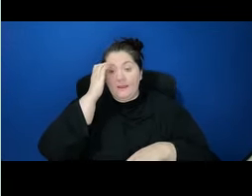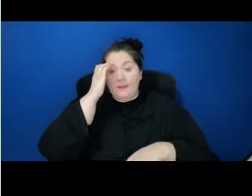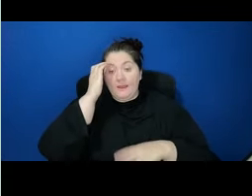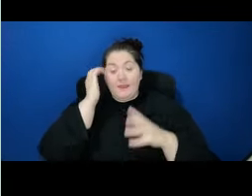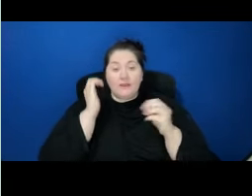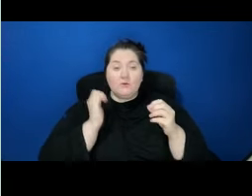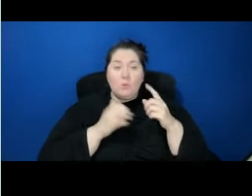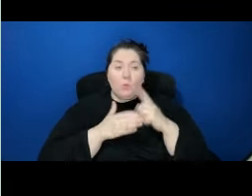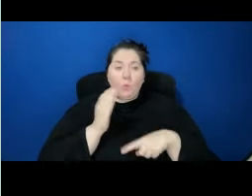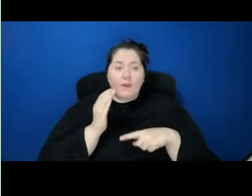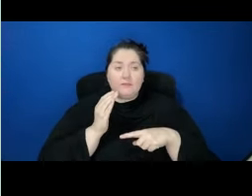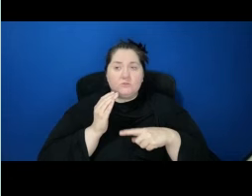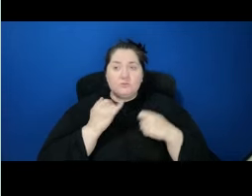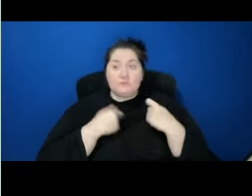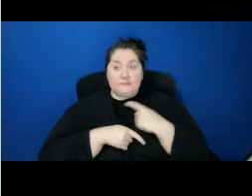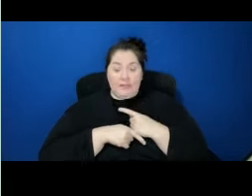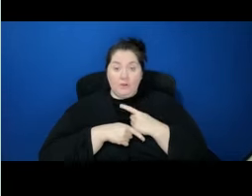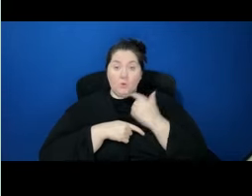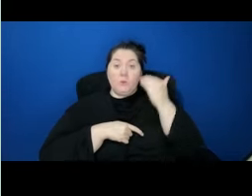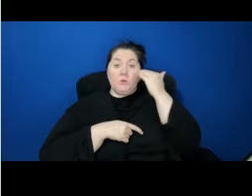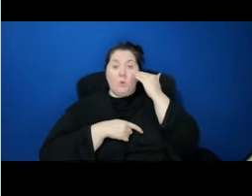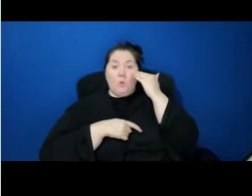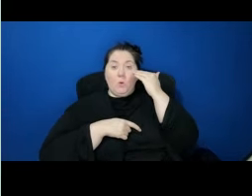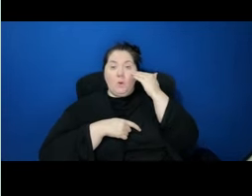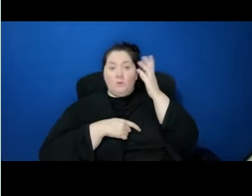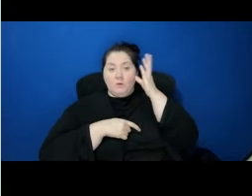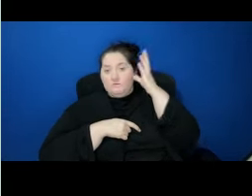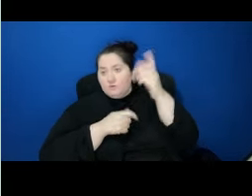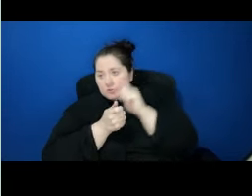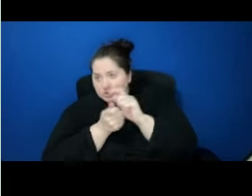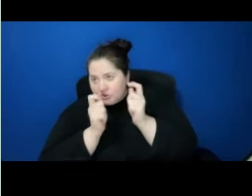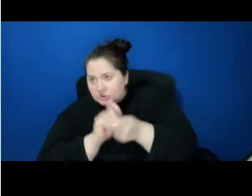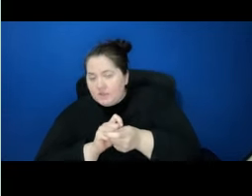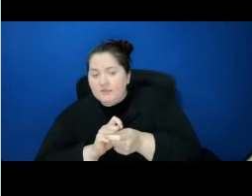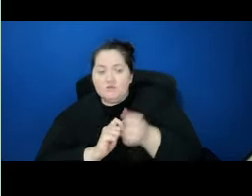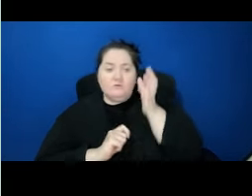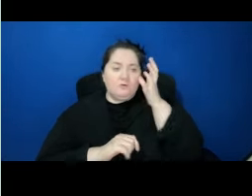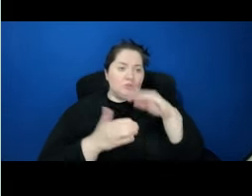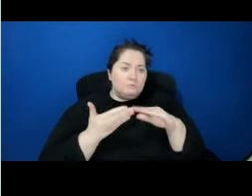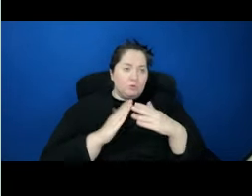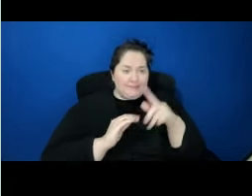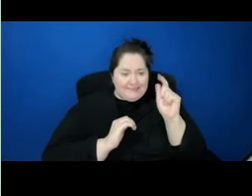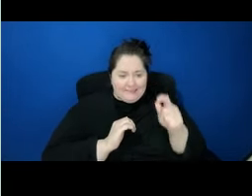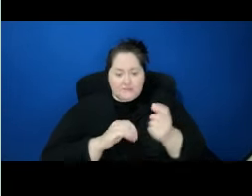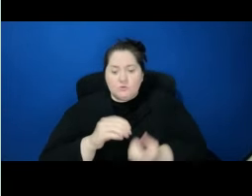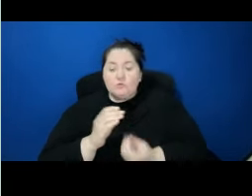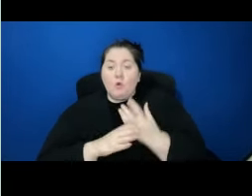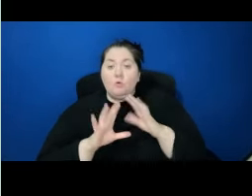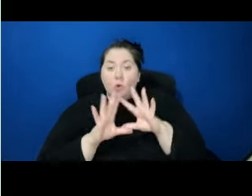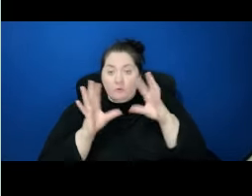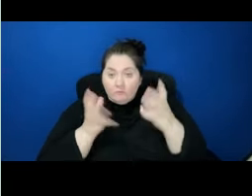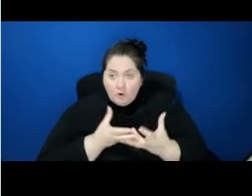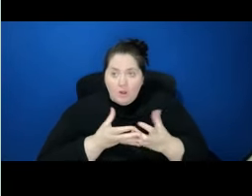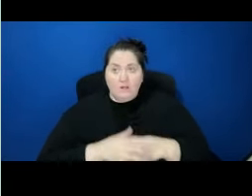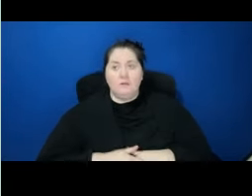we do today and what we know about future change and future community needs and growth overall.